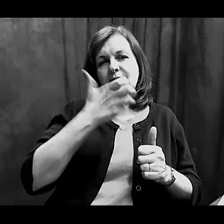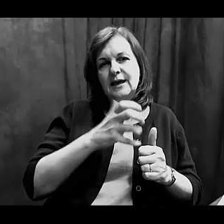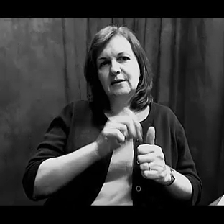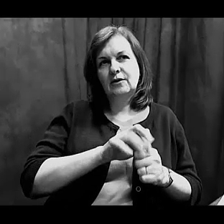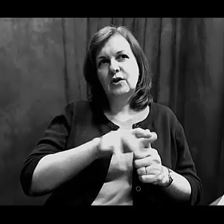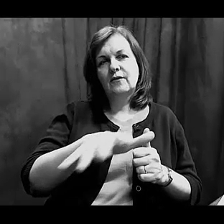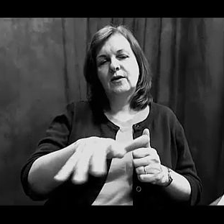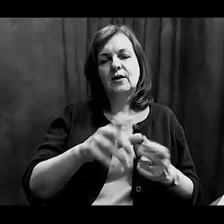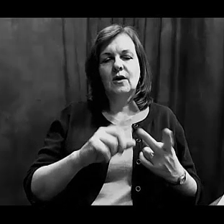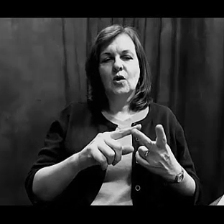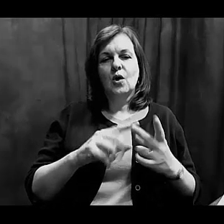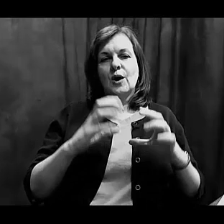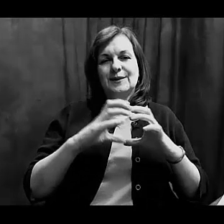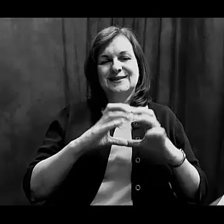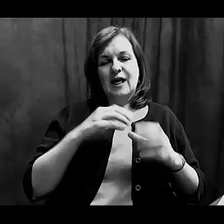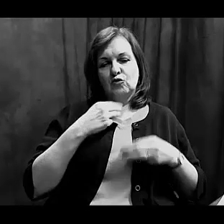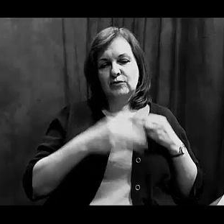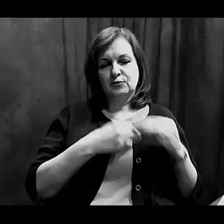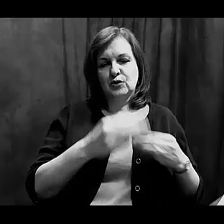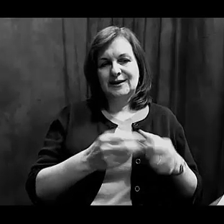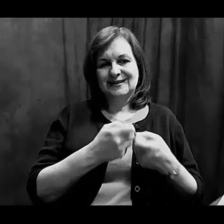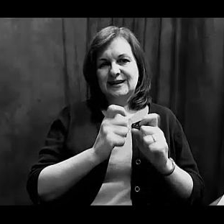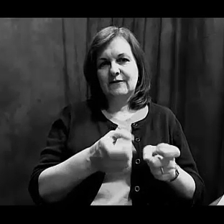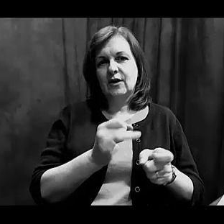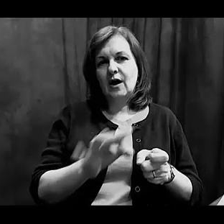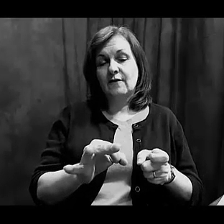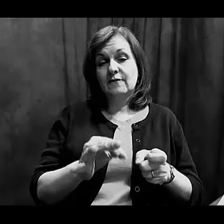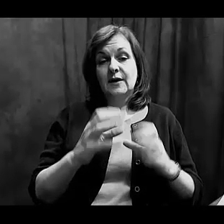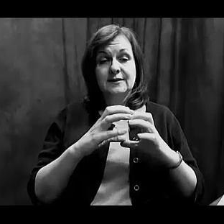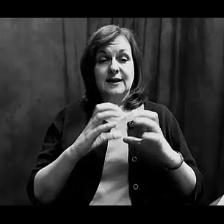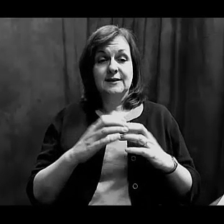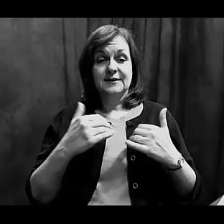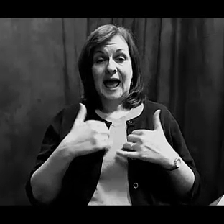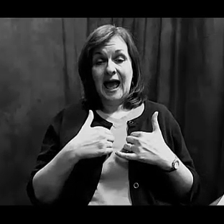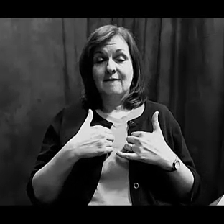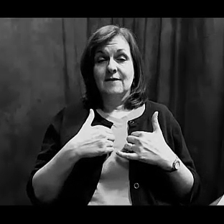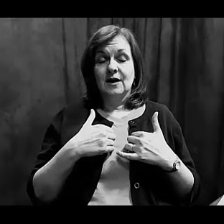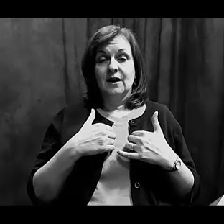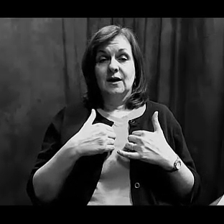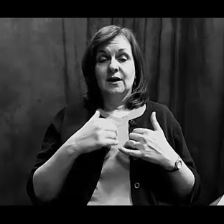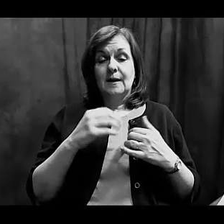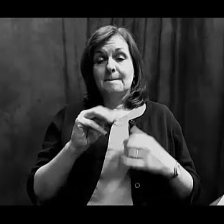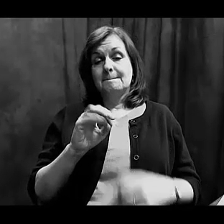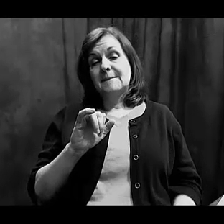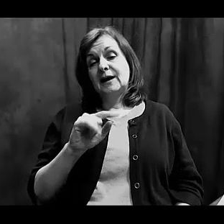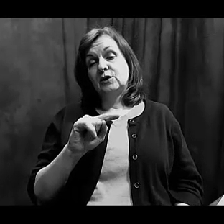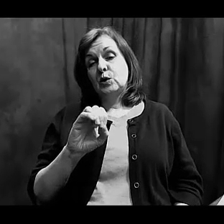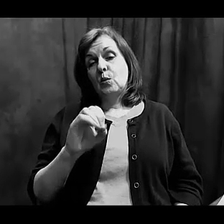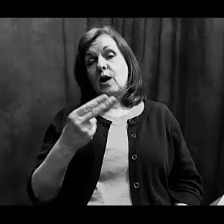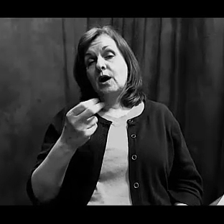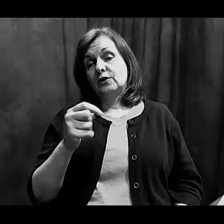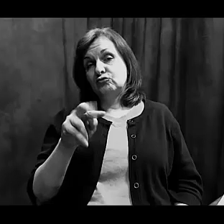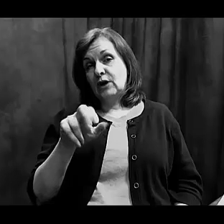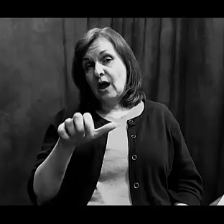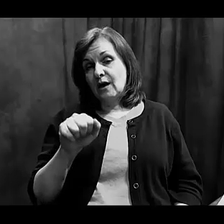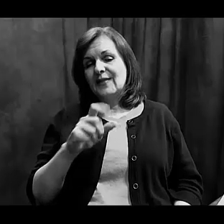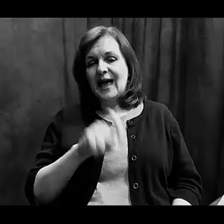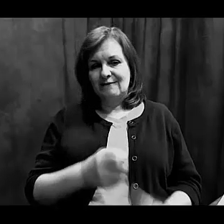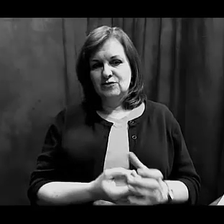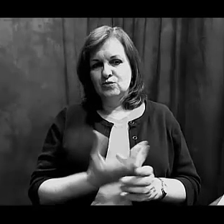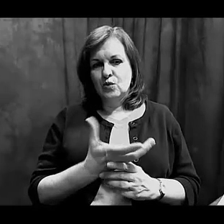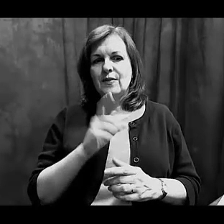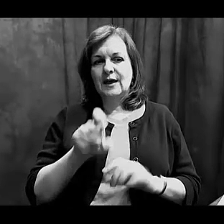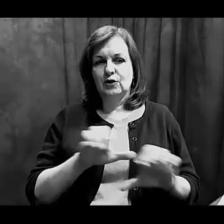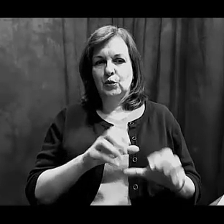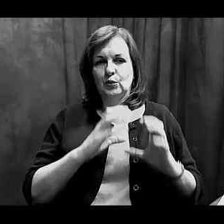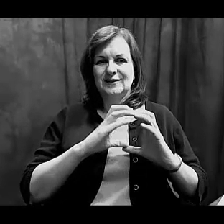of it, is used in cell respiration. Plants still do cell respiration. They have mitochondria. They have to grow.